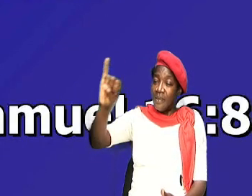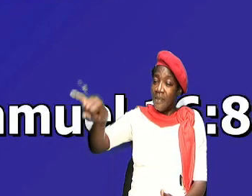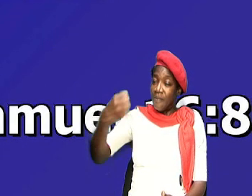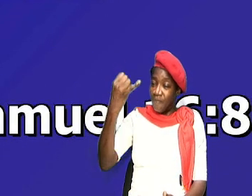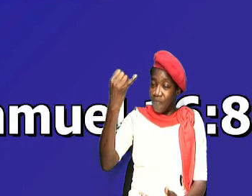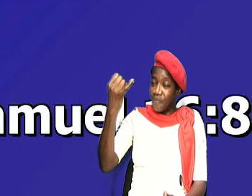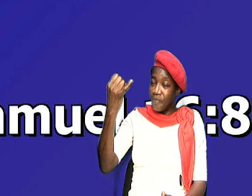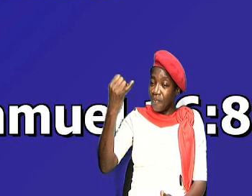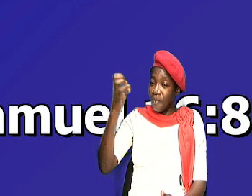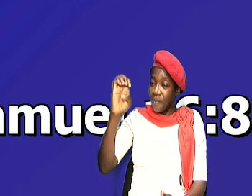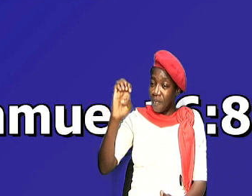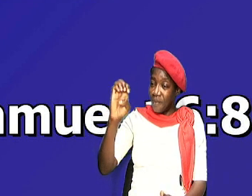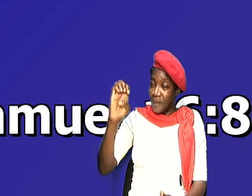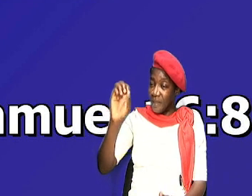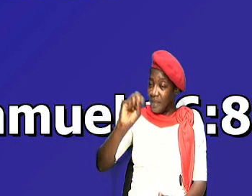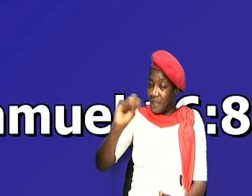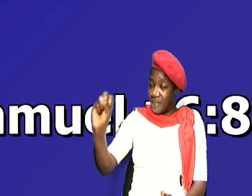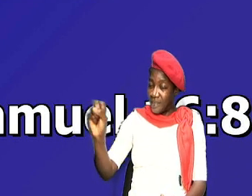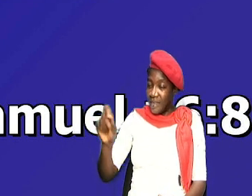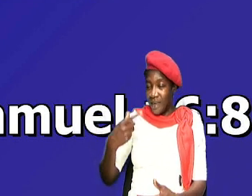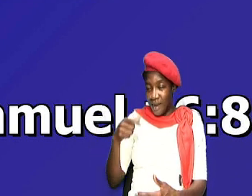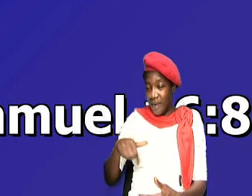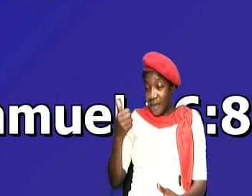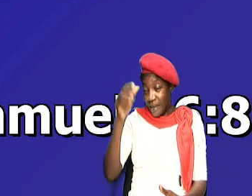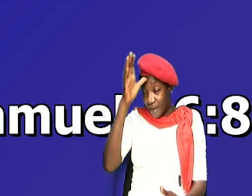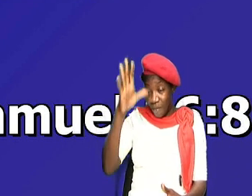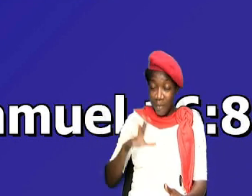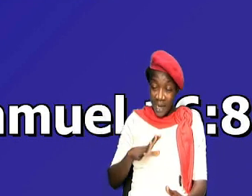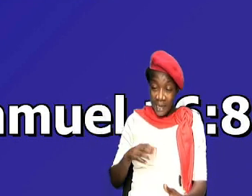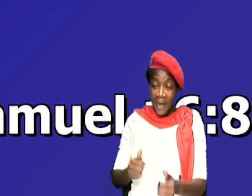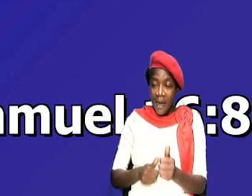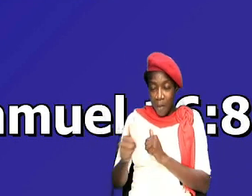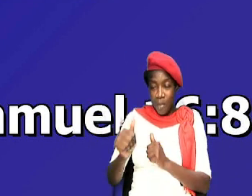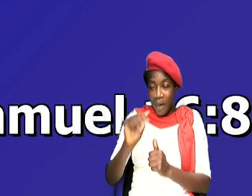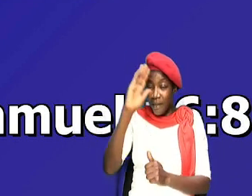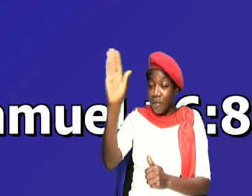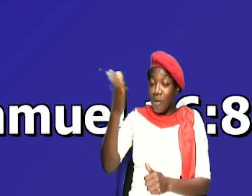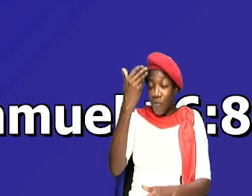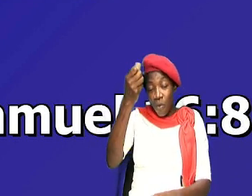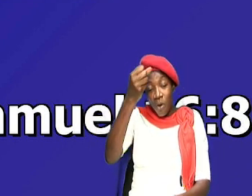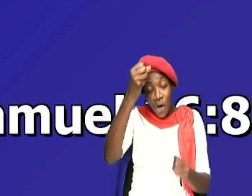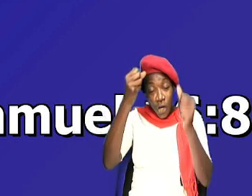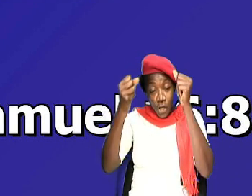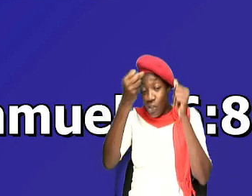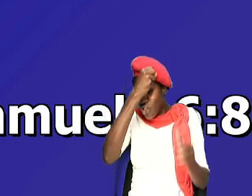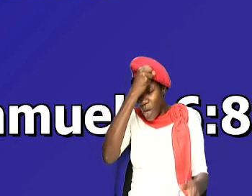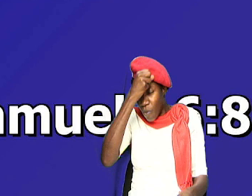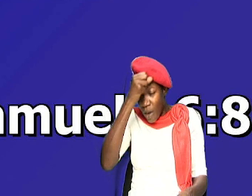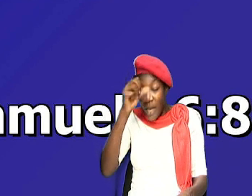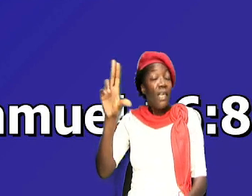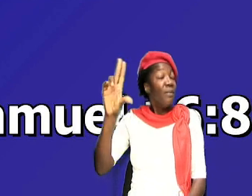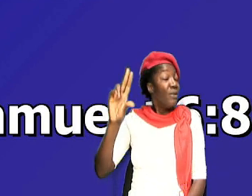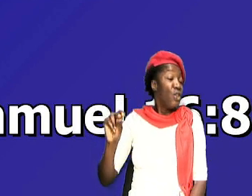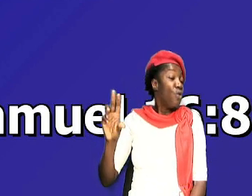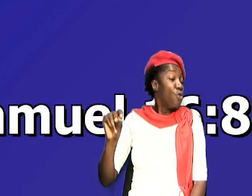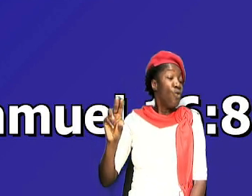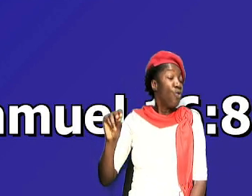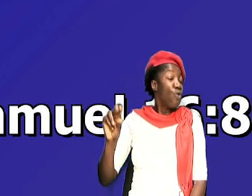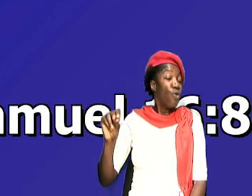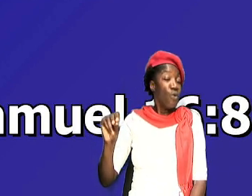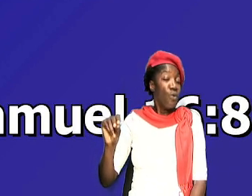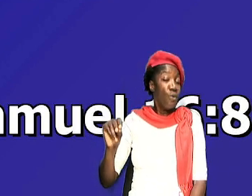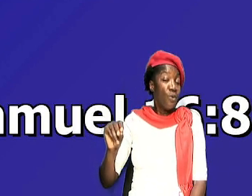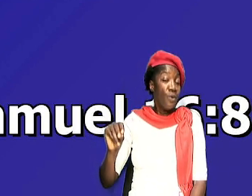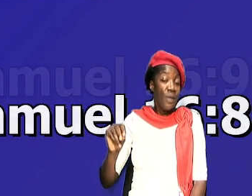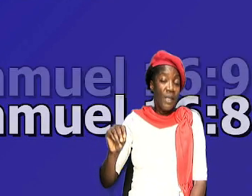Abinadab and made him pass before Samuel. And he said, neither the Lord chosen this. Then